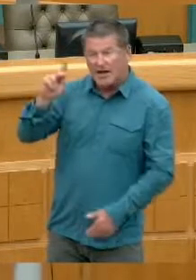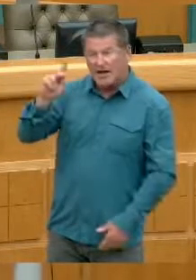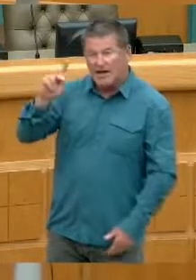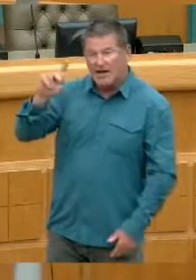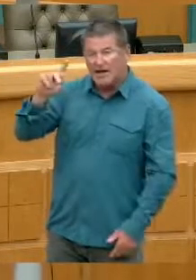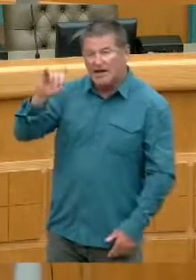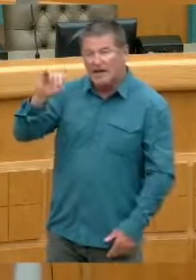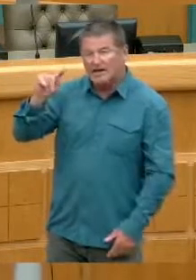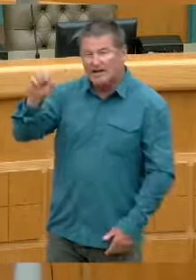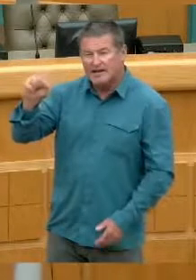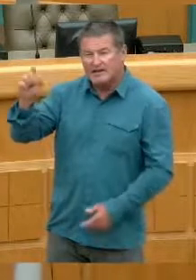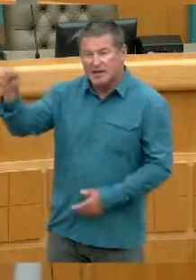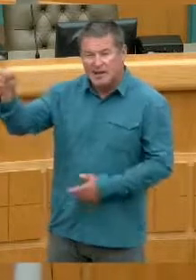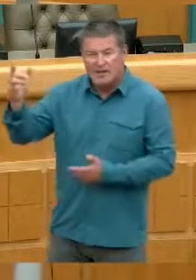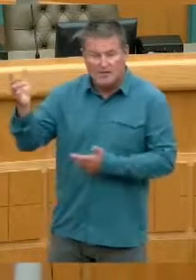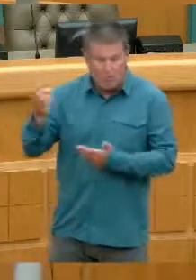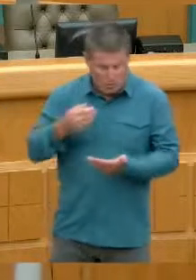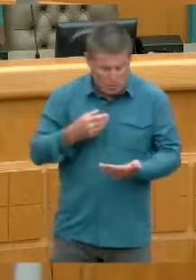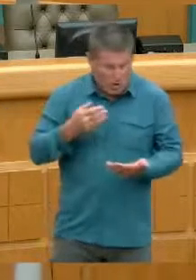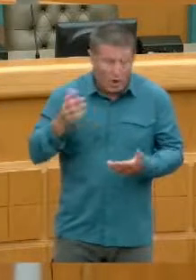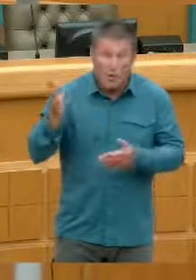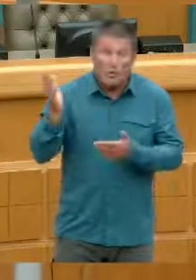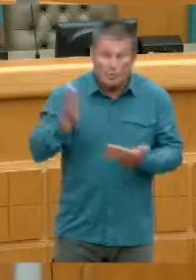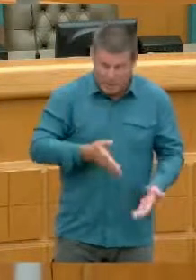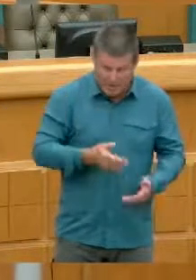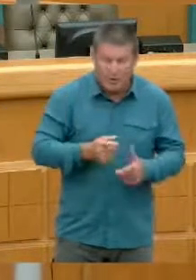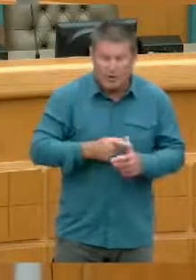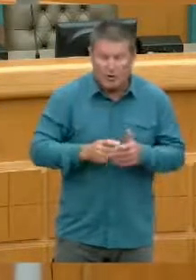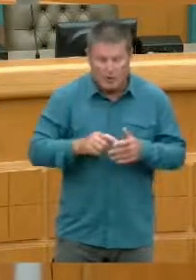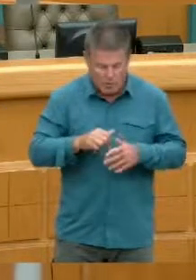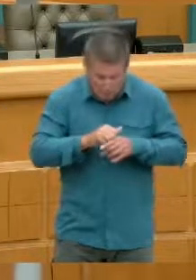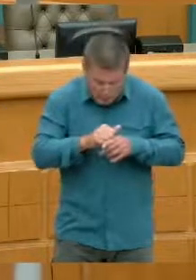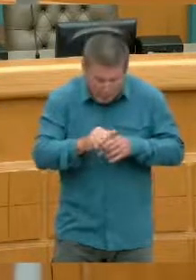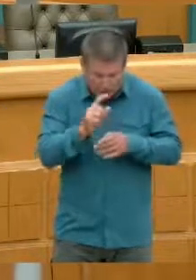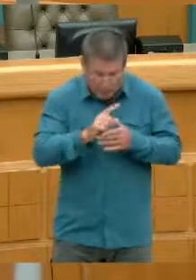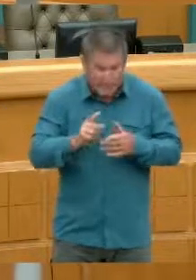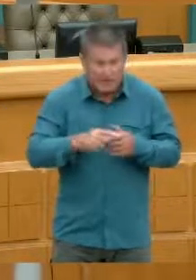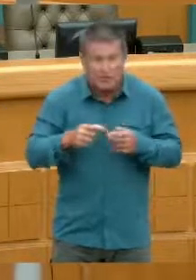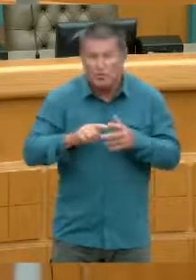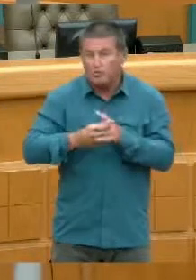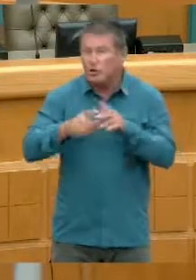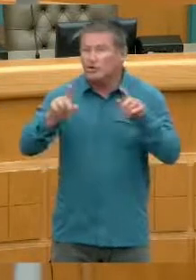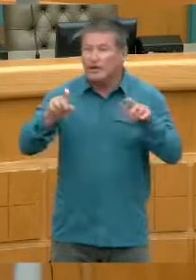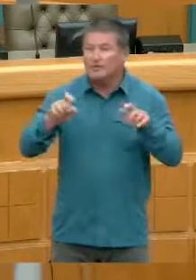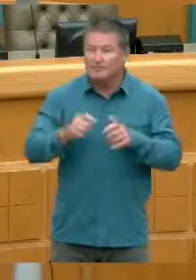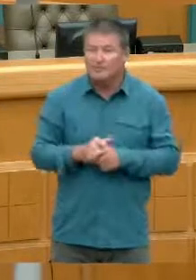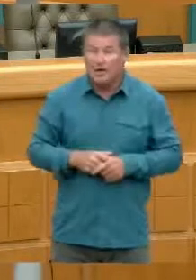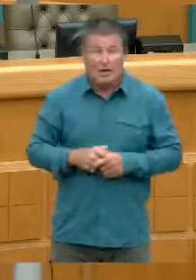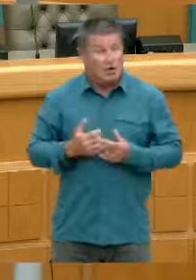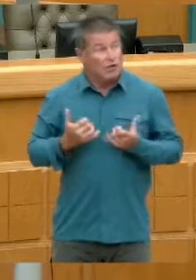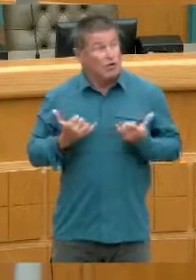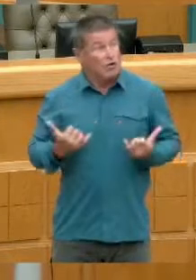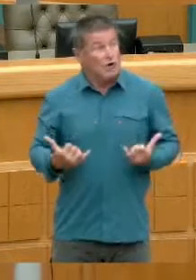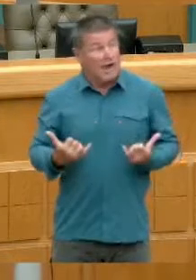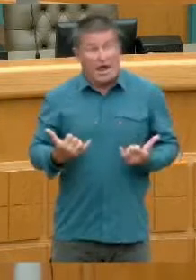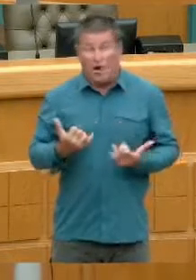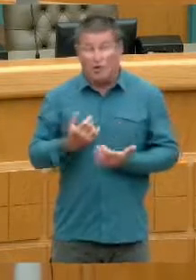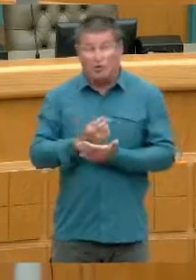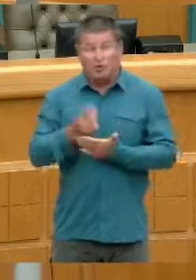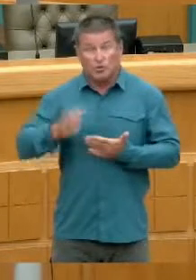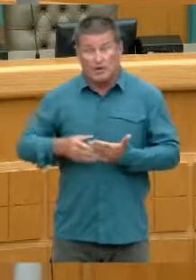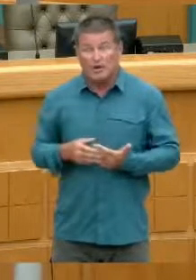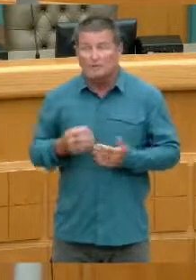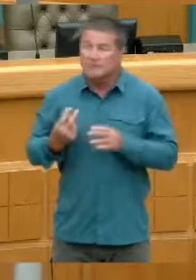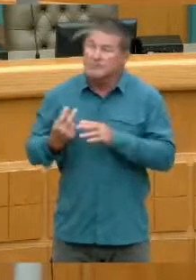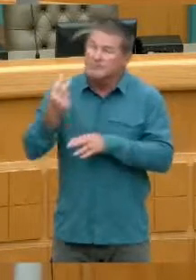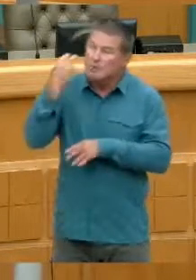about a week for validation and proficiency testing. This weekend, we commemorate Memorial Day by remembering those who lost